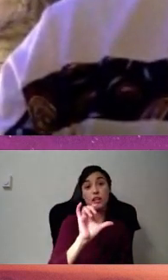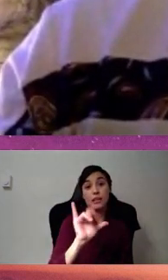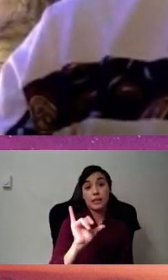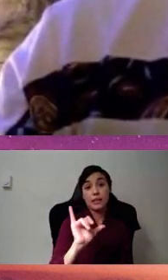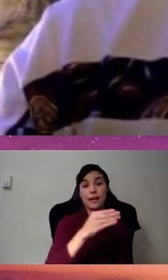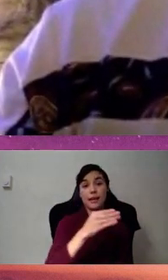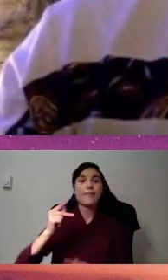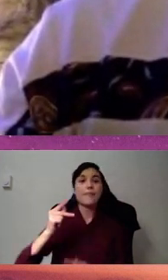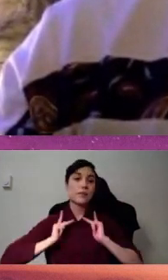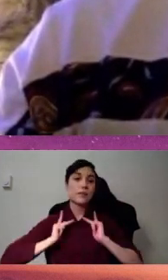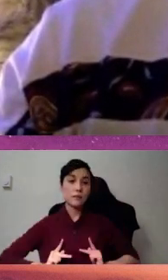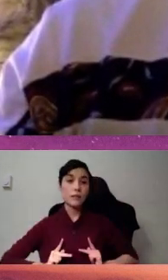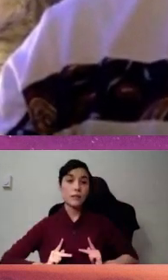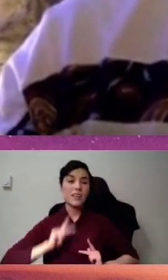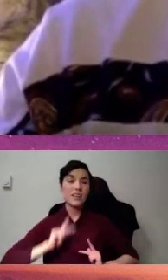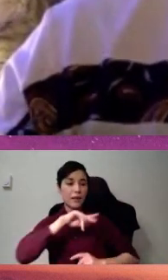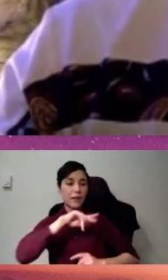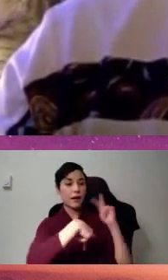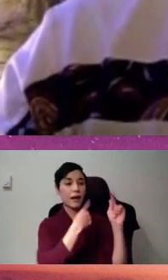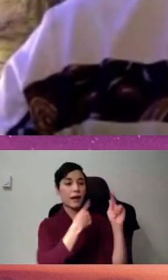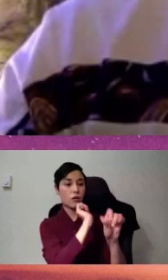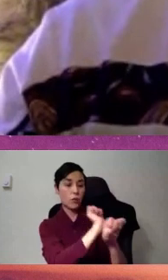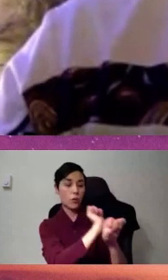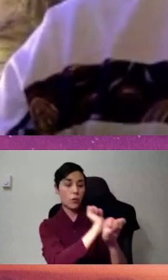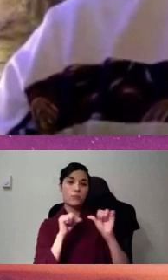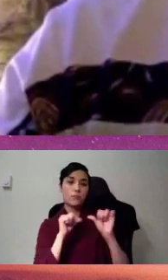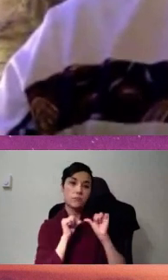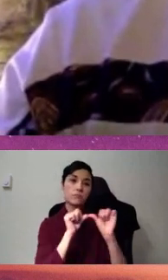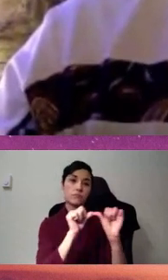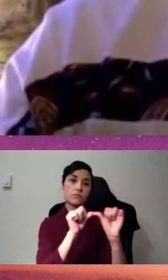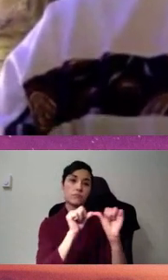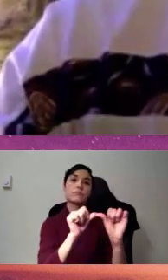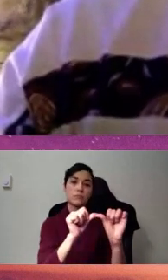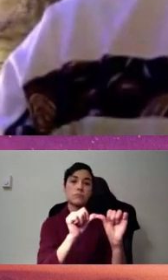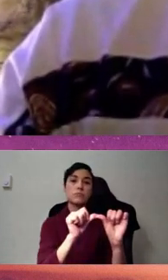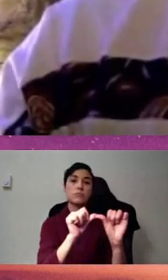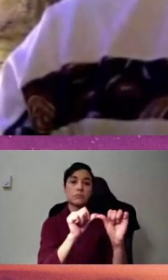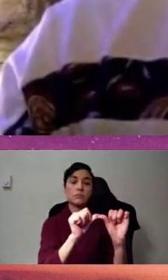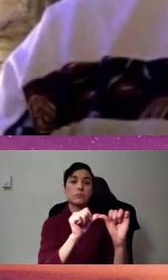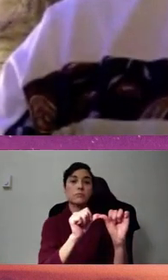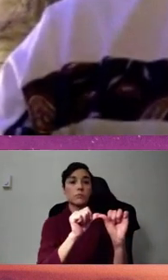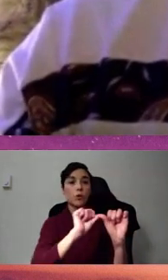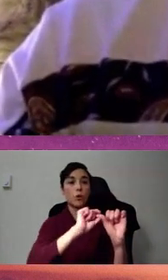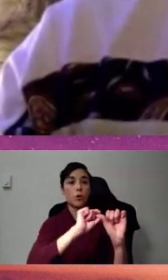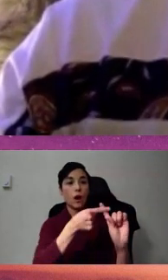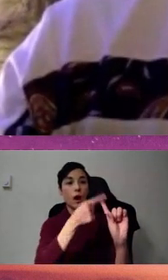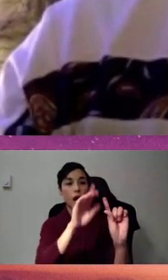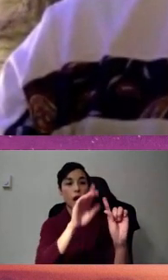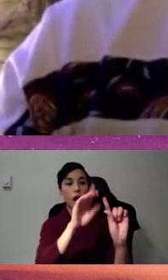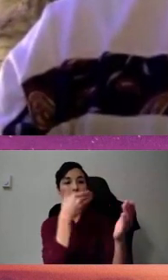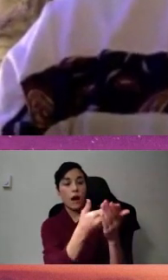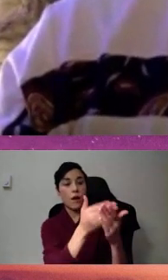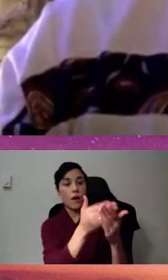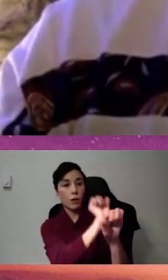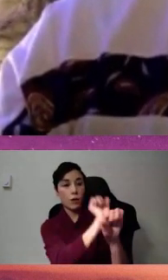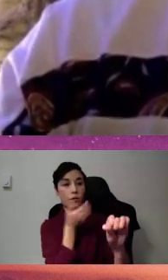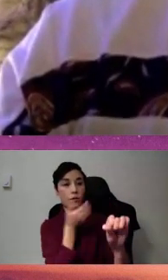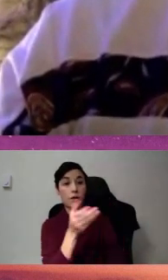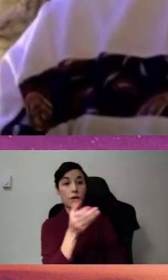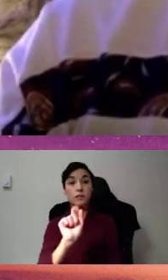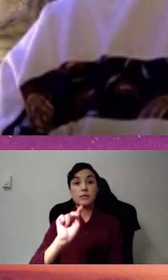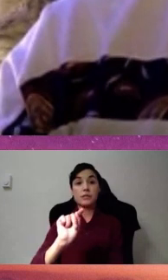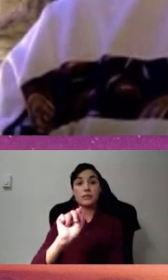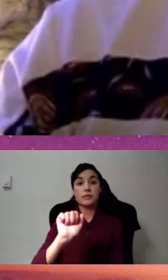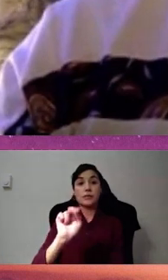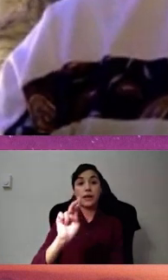and went to Standing Rock with that work. And I was at Standing Rock for 4 months. And as